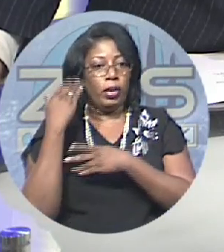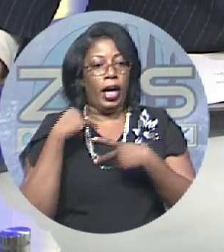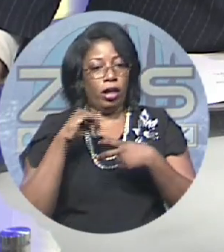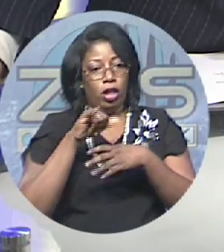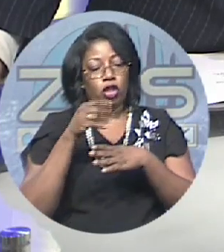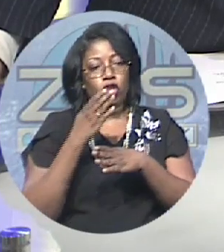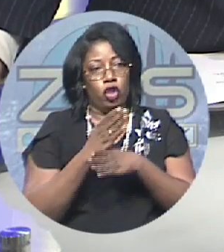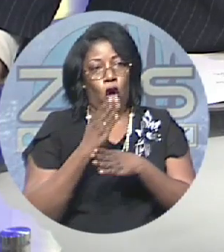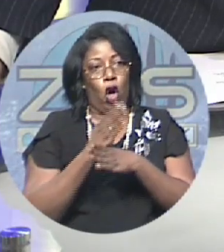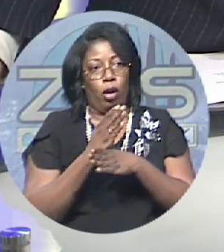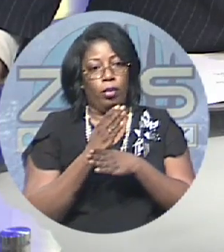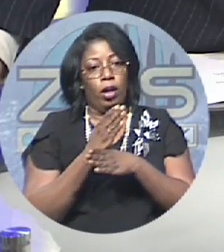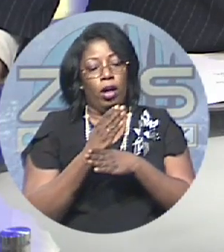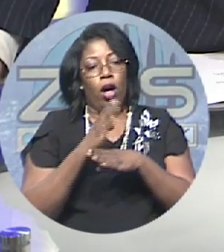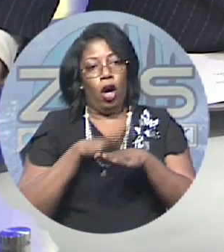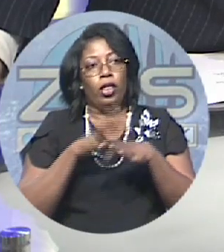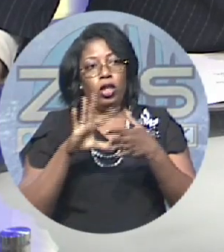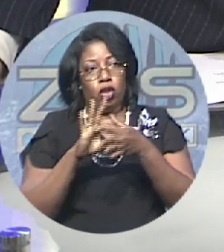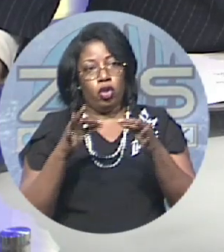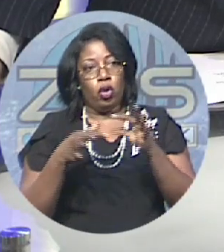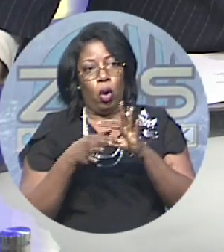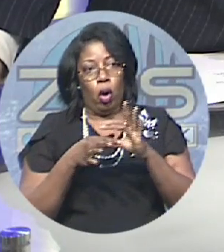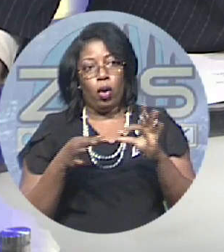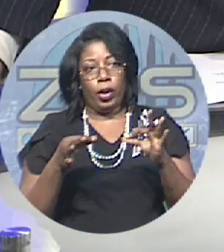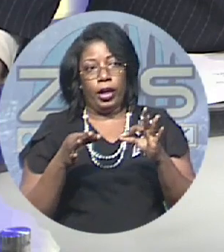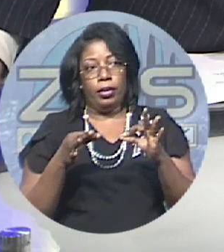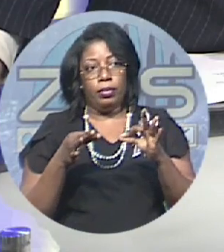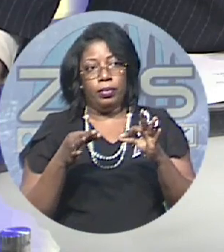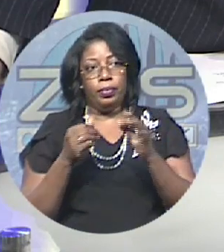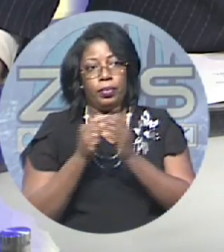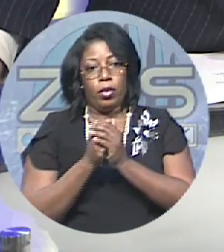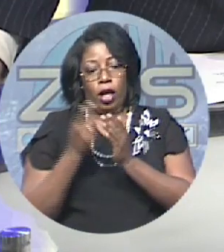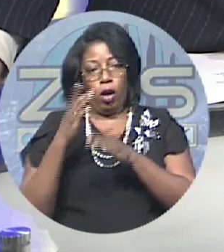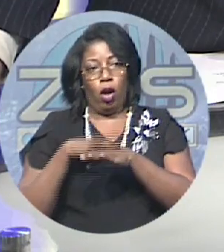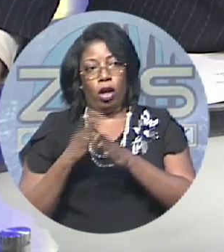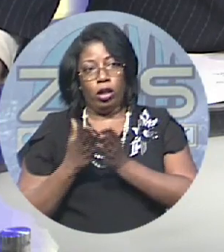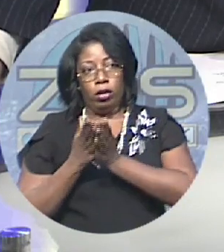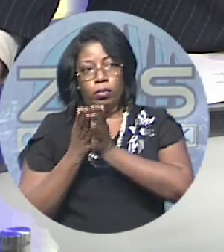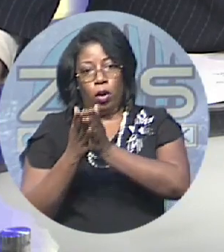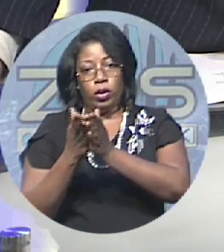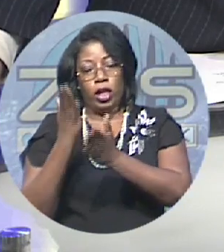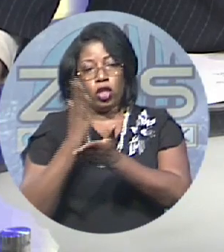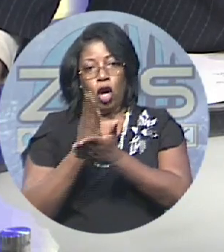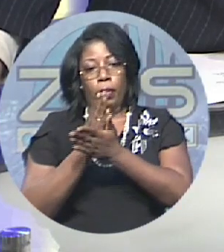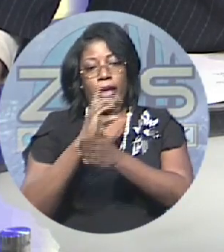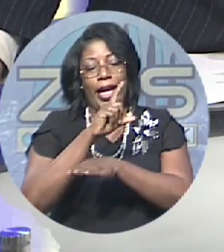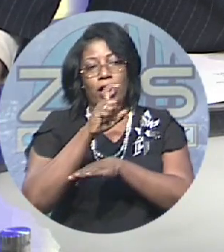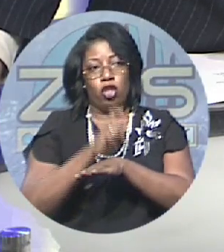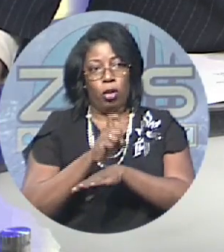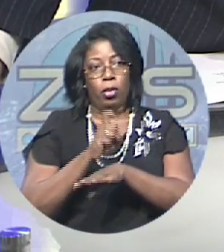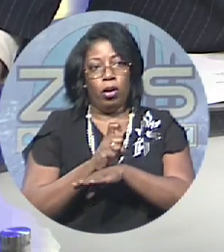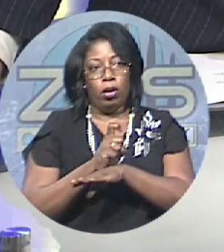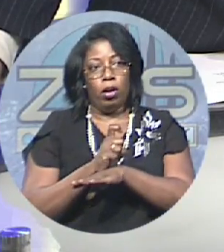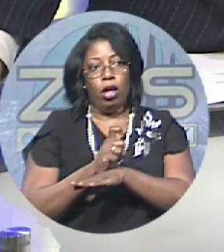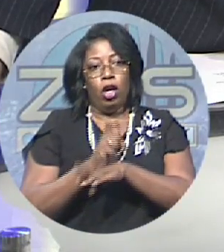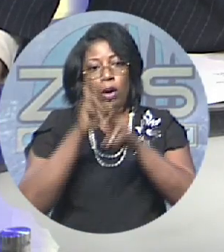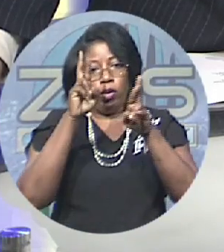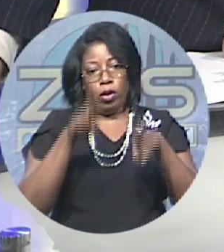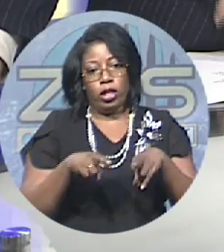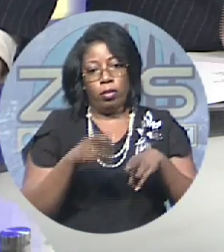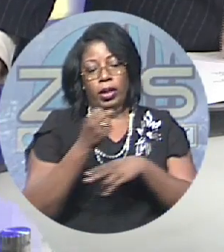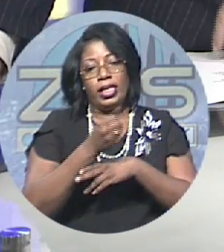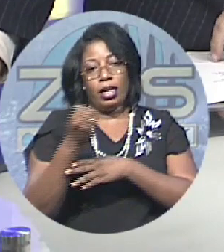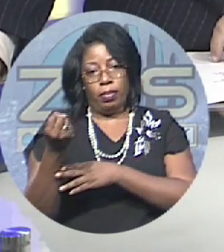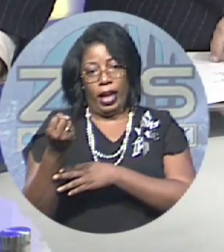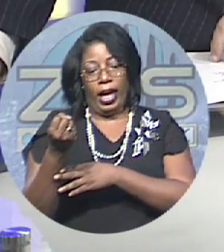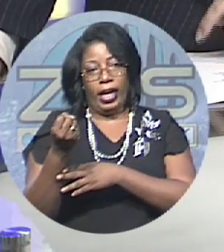the last couple of days covering the storm. Now, as the two of them travel by mailboat, they stopped in Exuma, where residents are putting supplies together for